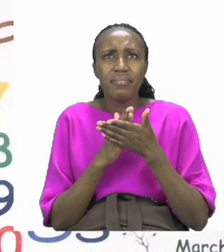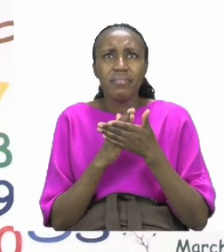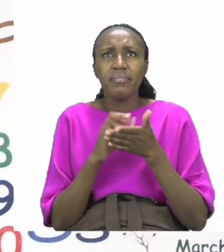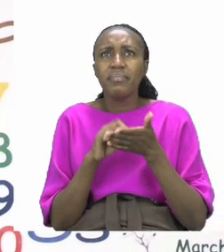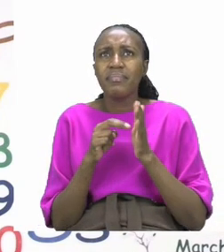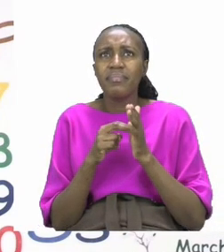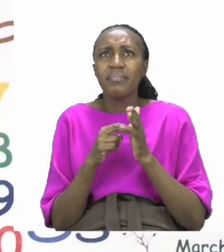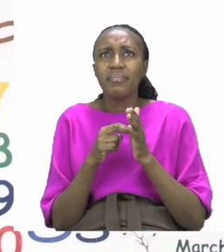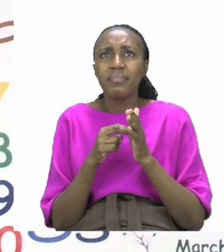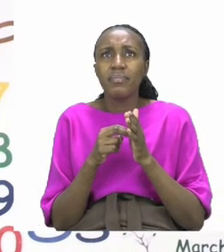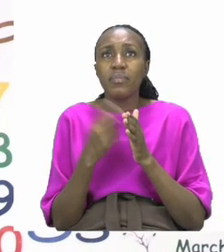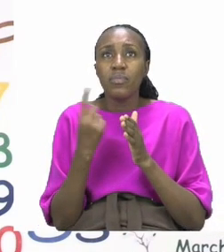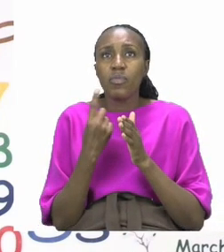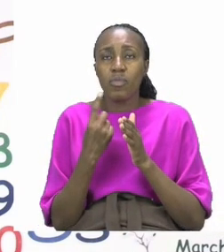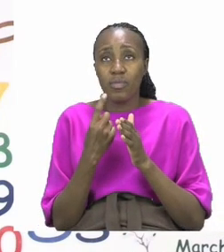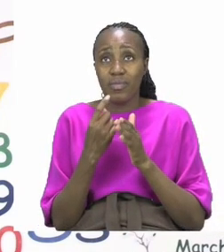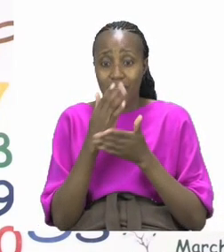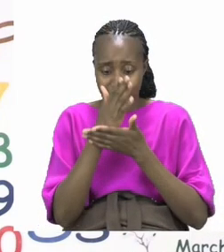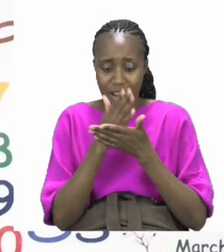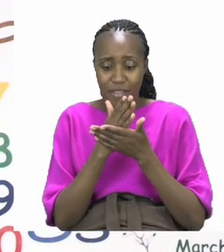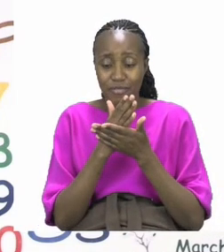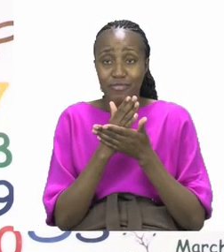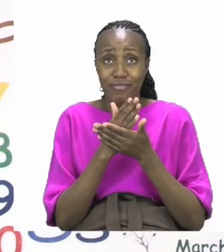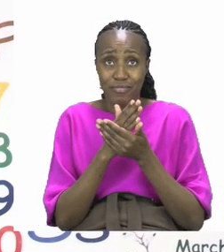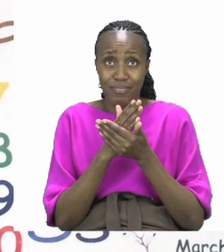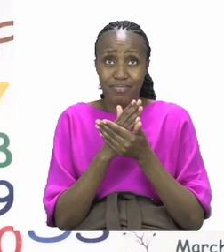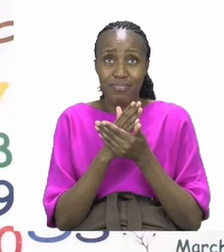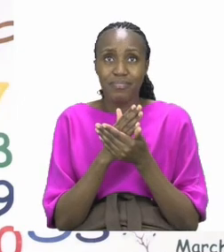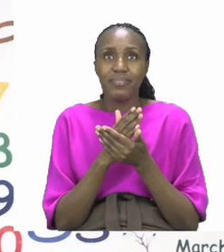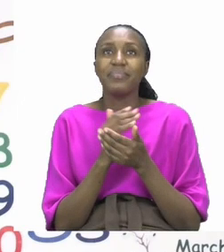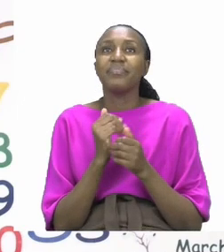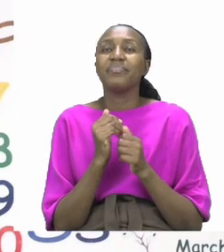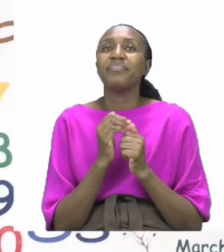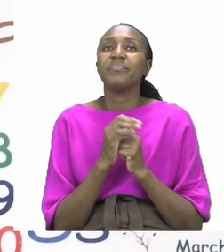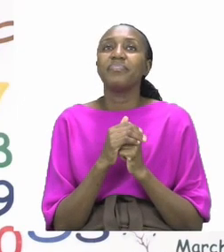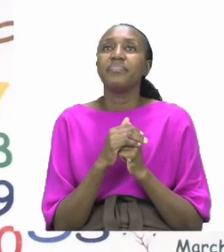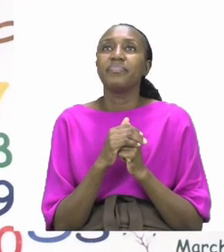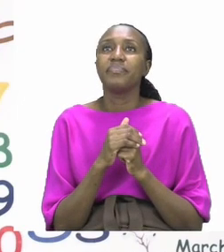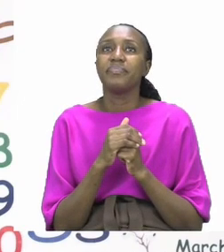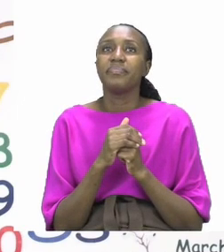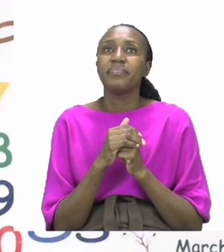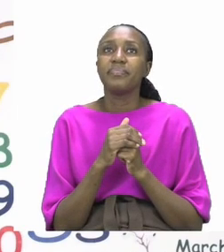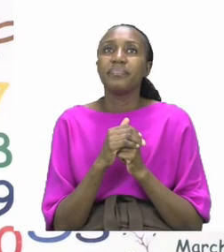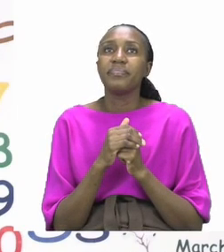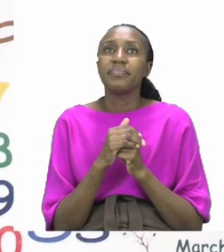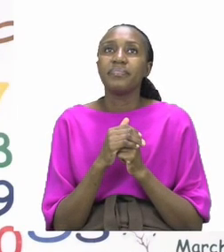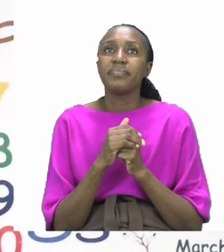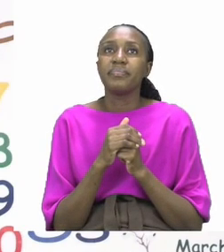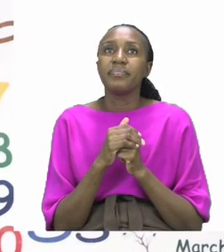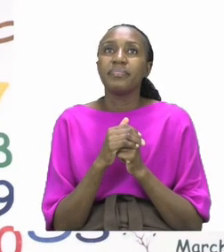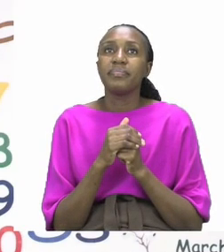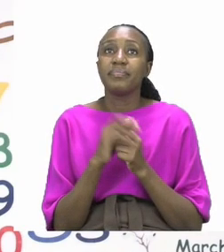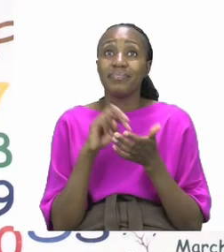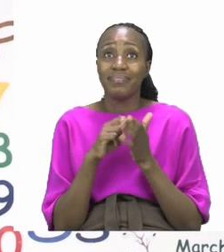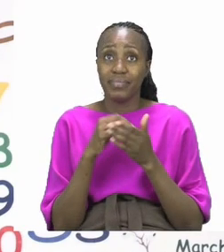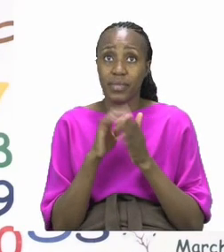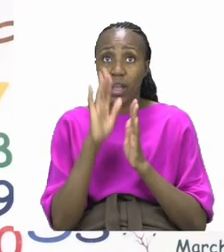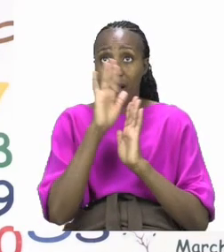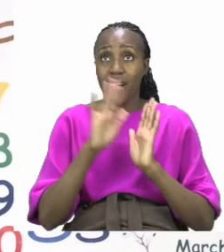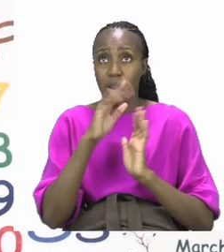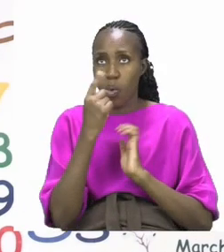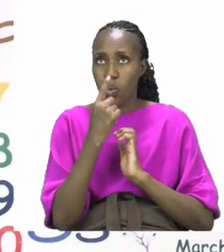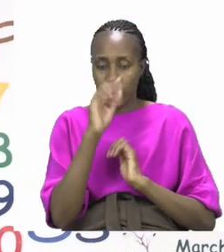I will color only one side from the middle of the apple. So that means I will